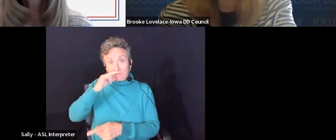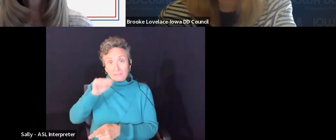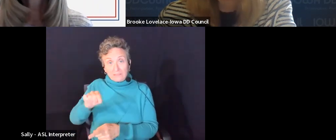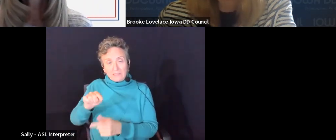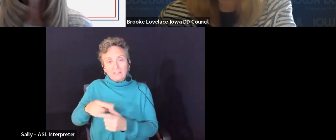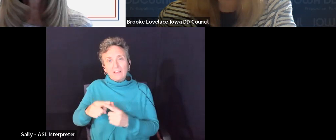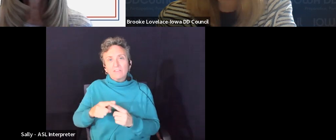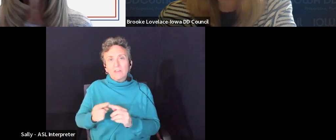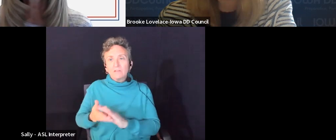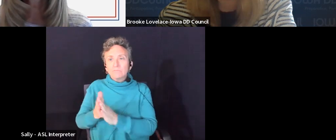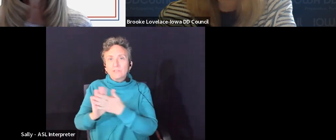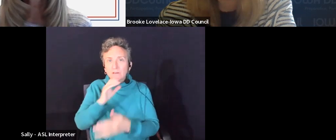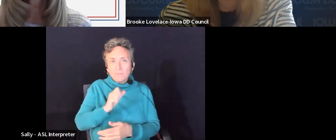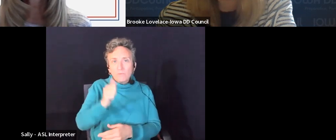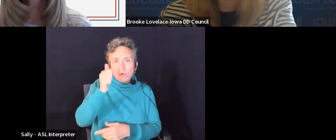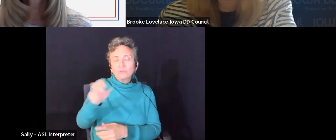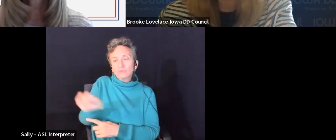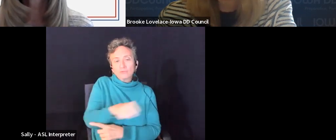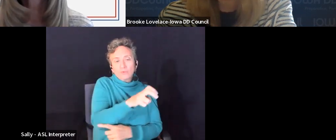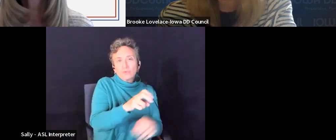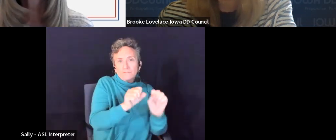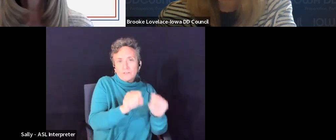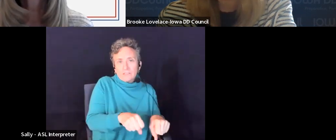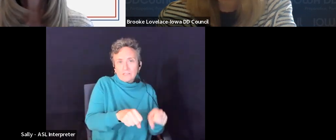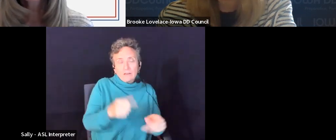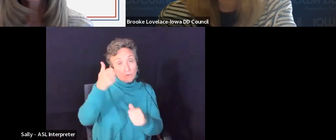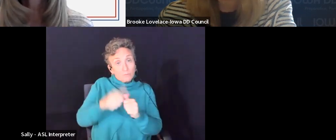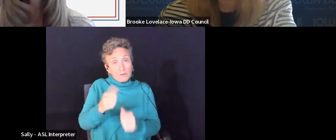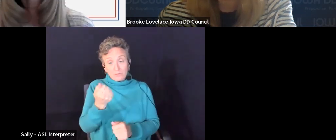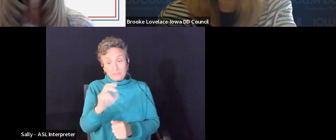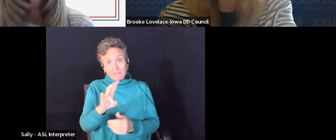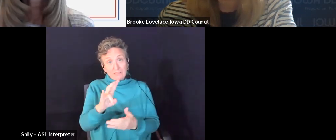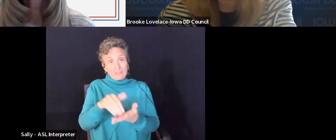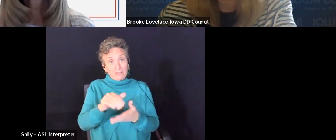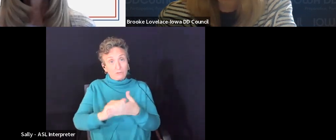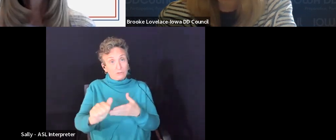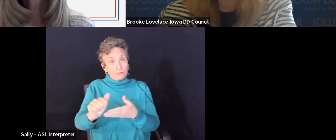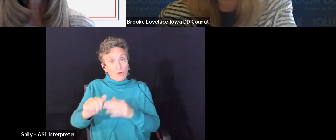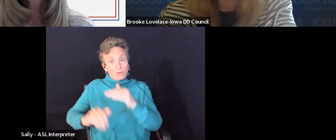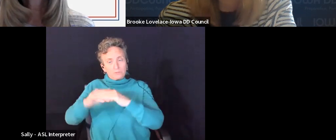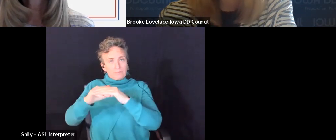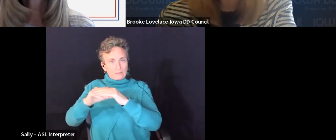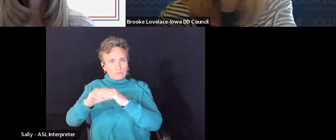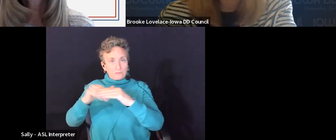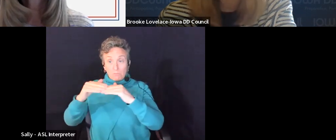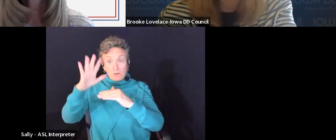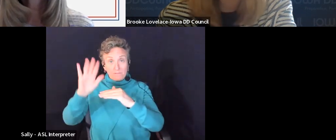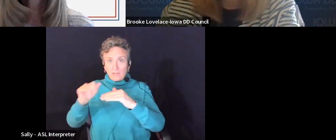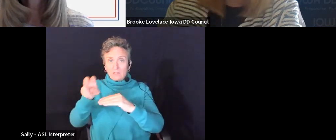can move that money. Just remember that $17,000 limit does apply. For Iowa